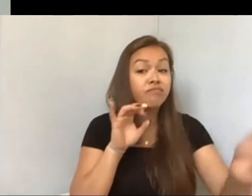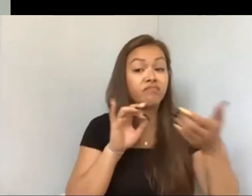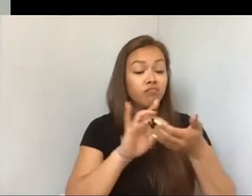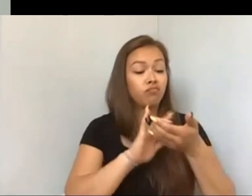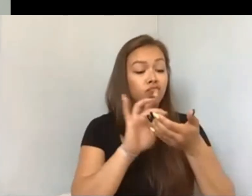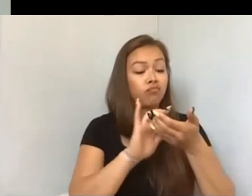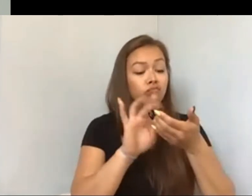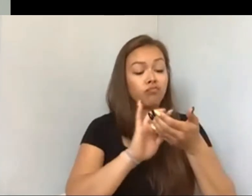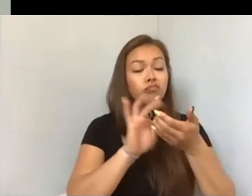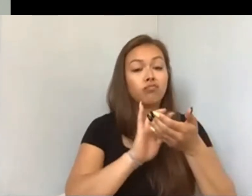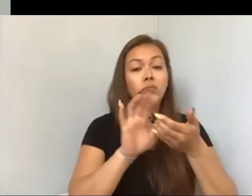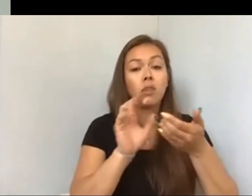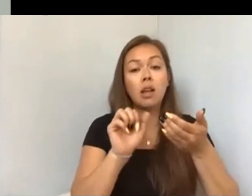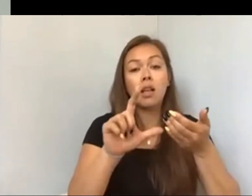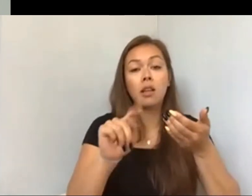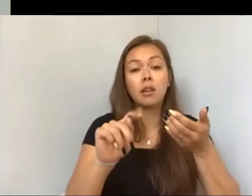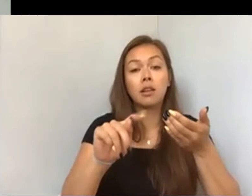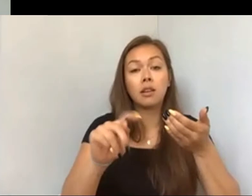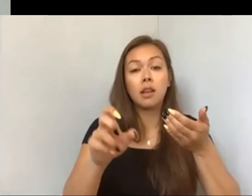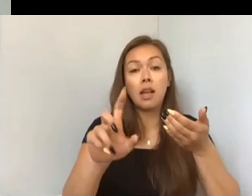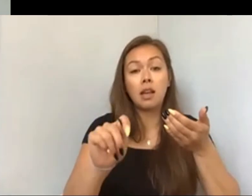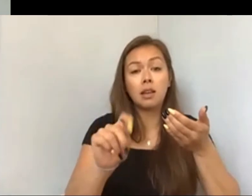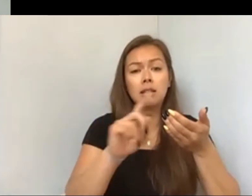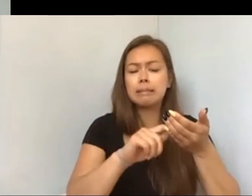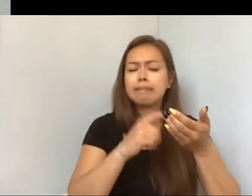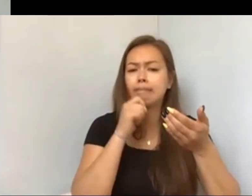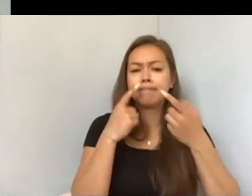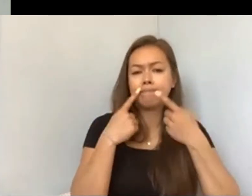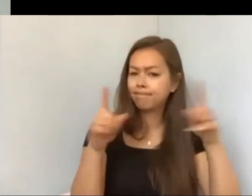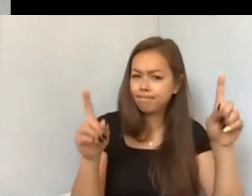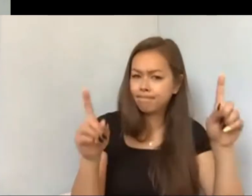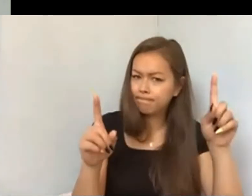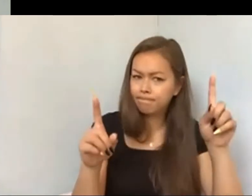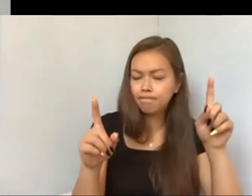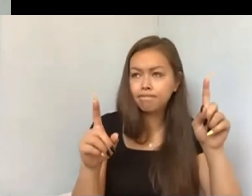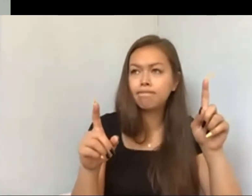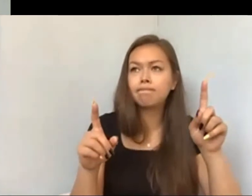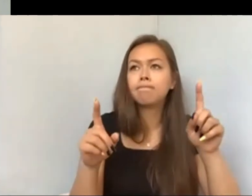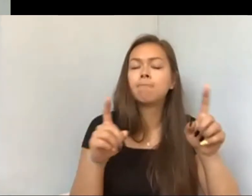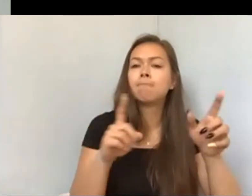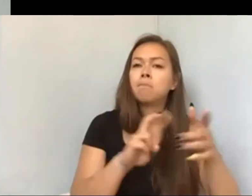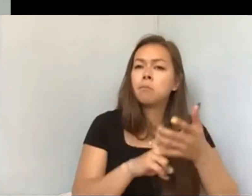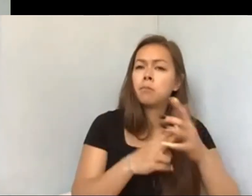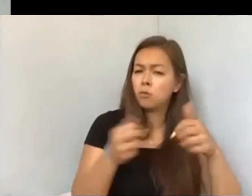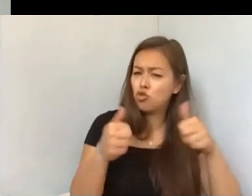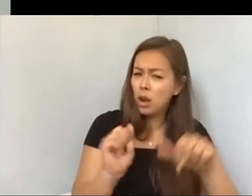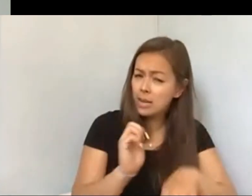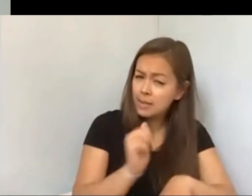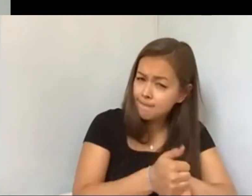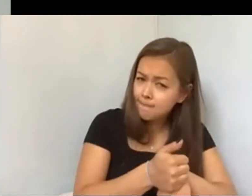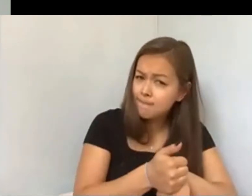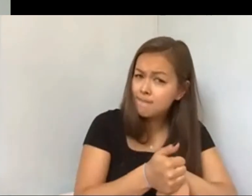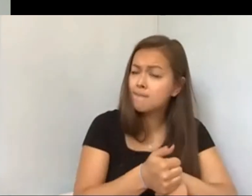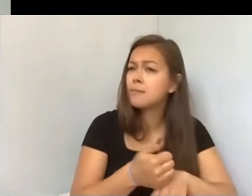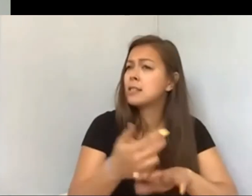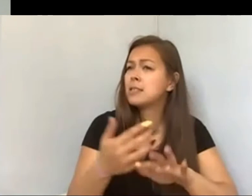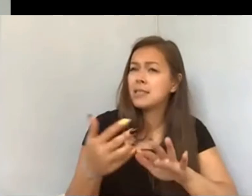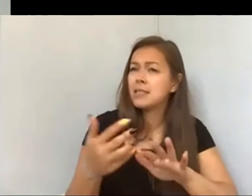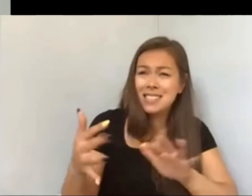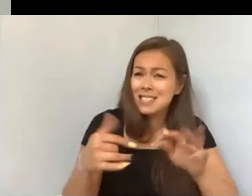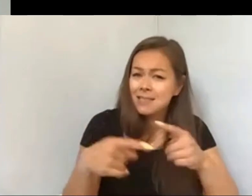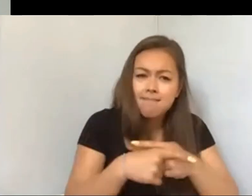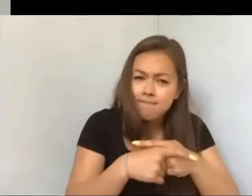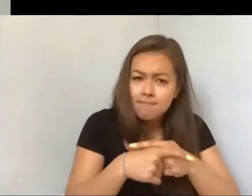very successfully. And so there's kind of interesting ways in which the accessibility of certain platforms